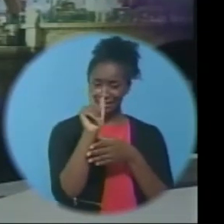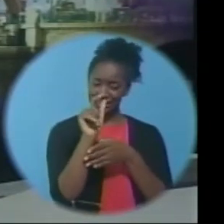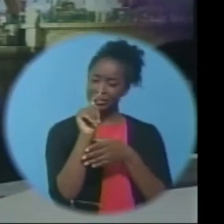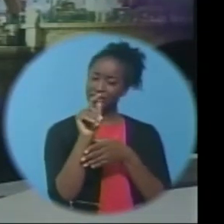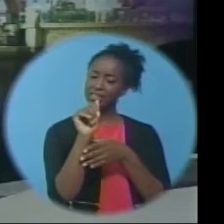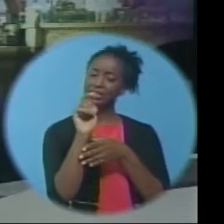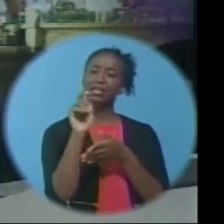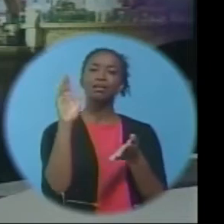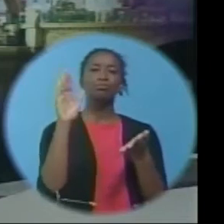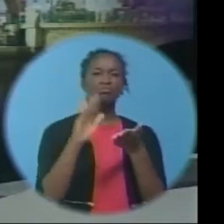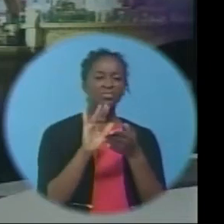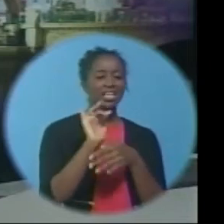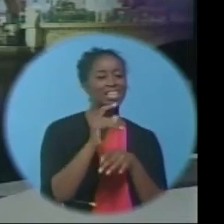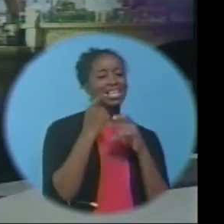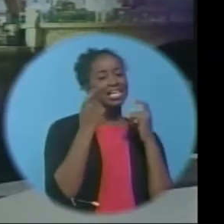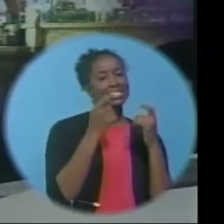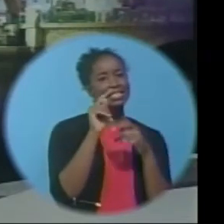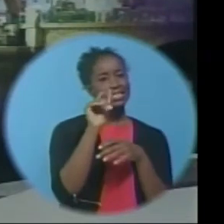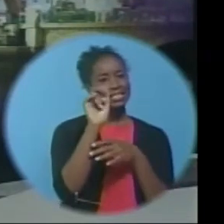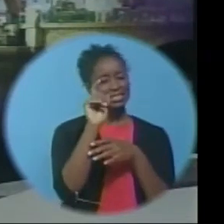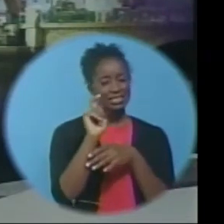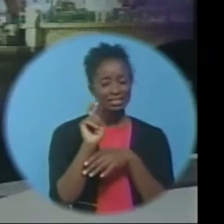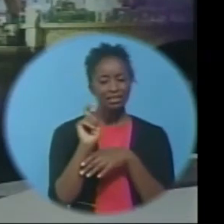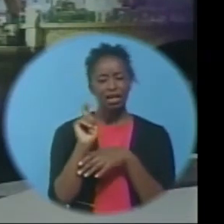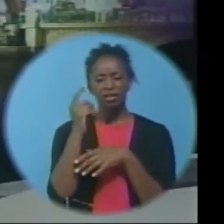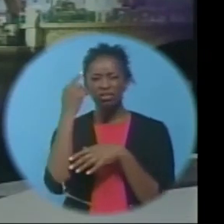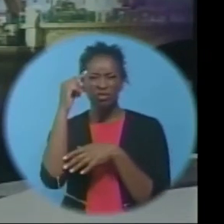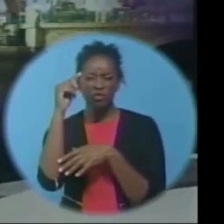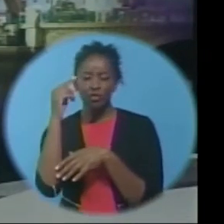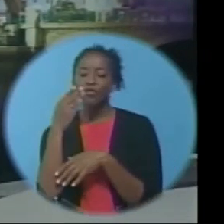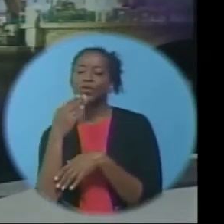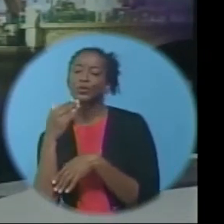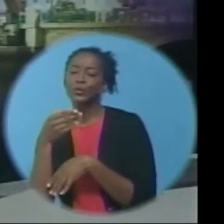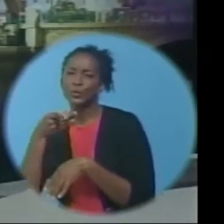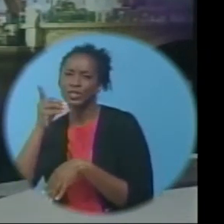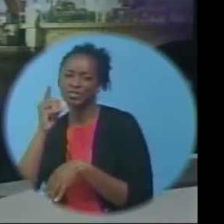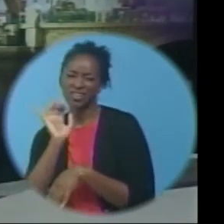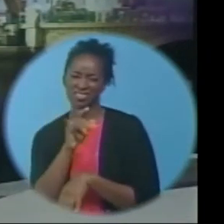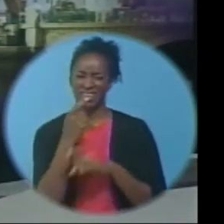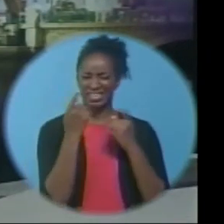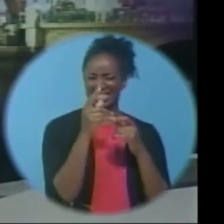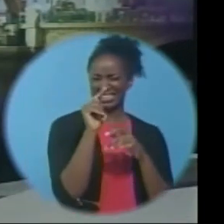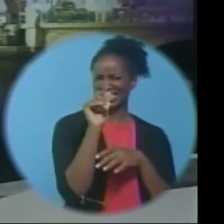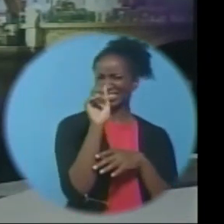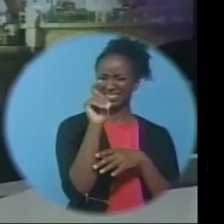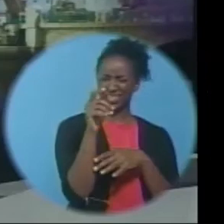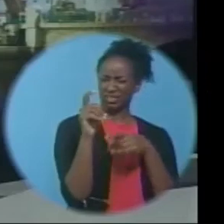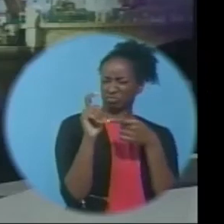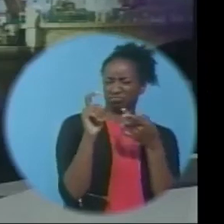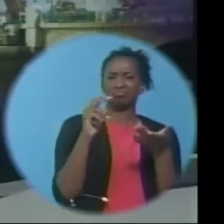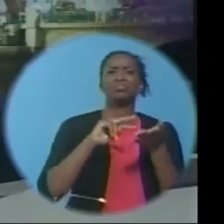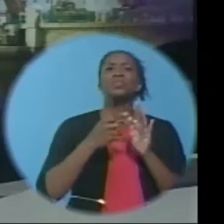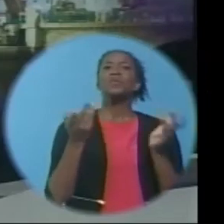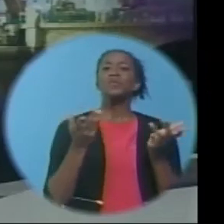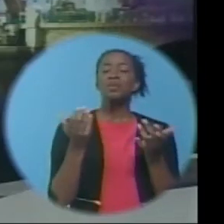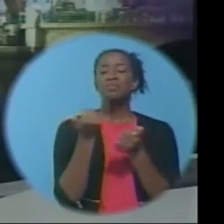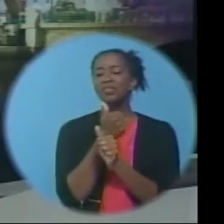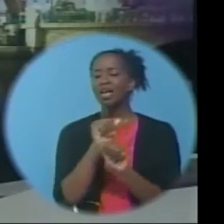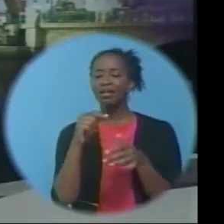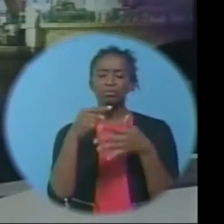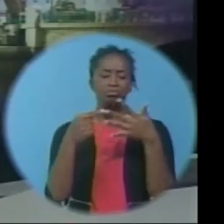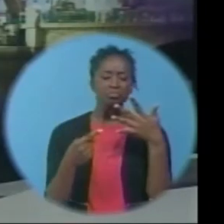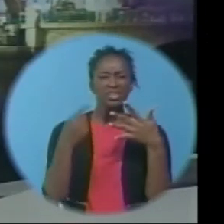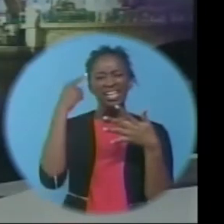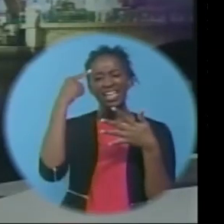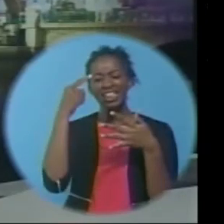tax to cover sugary soft drinks. Now, a sin tax is a tax on items considered undesirable or harmful, such as